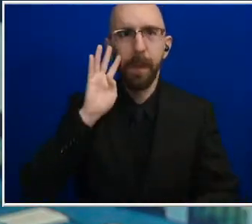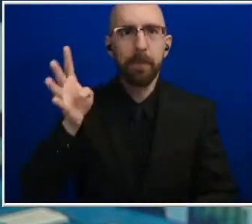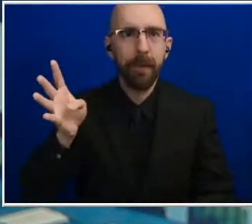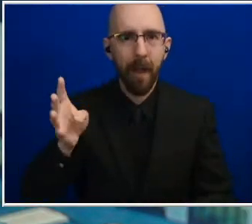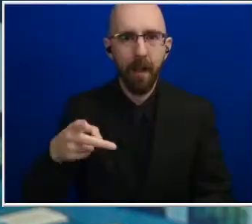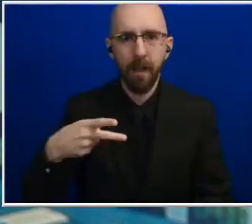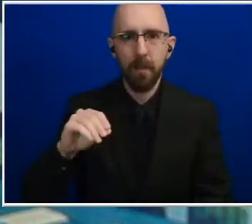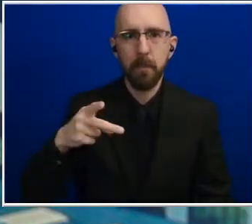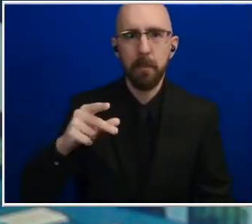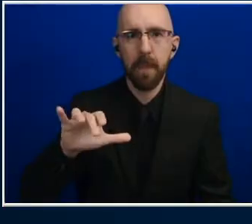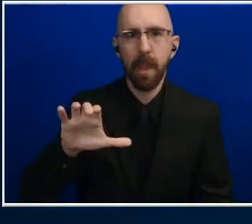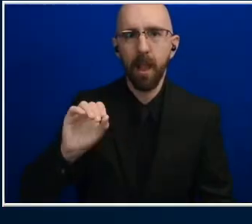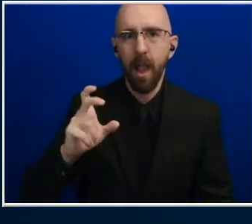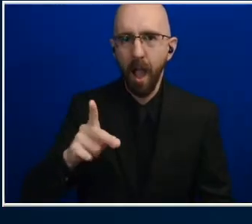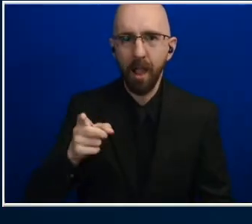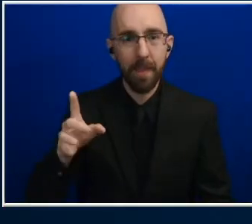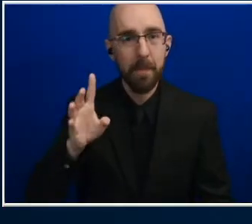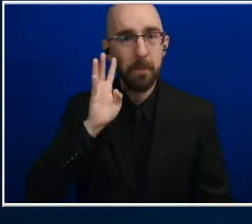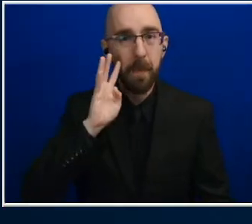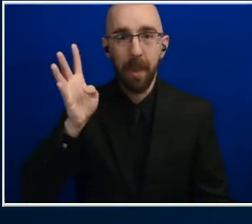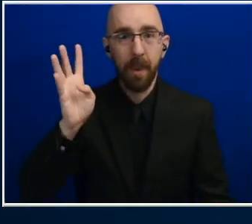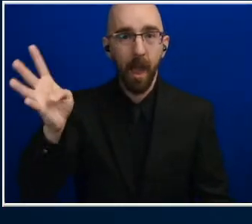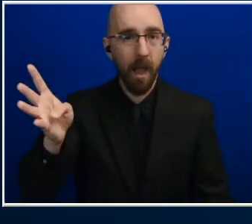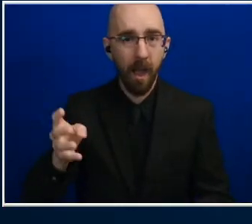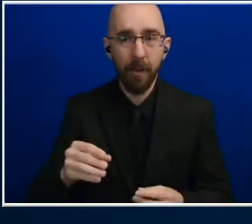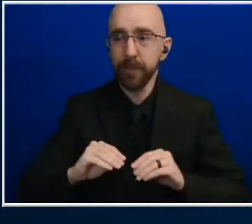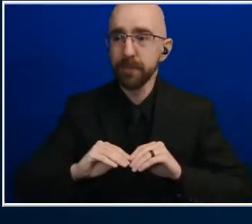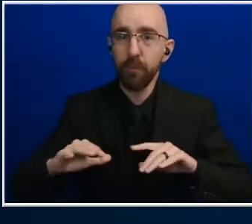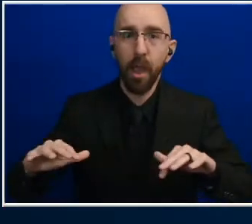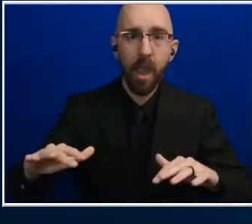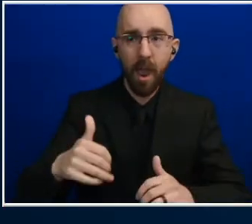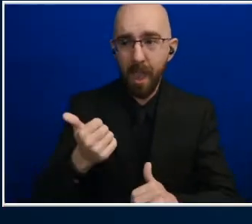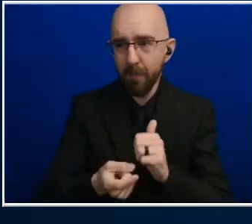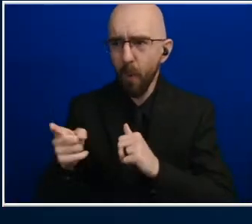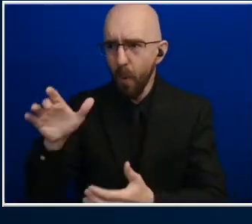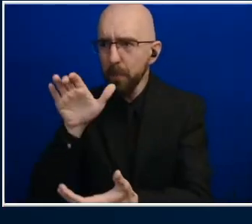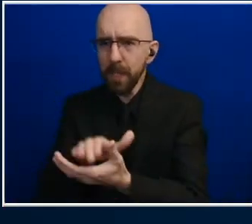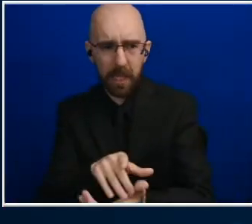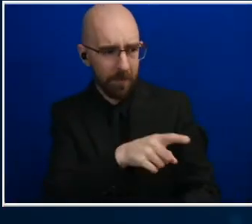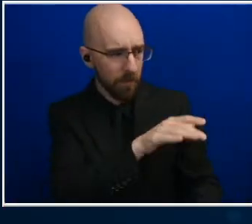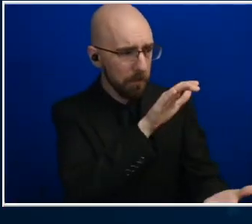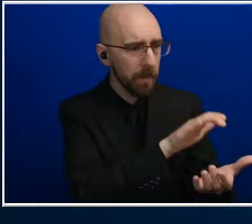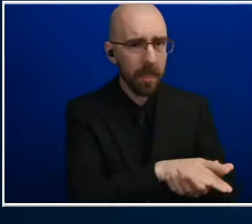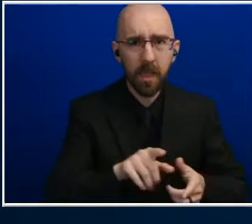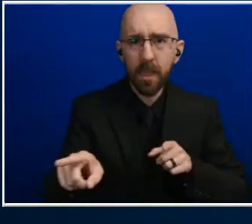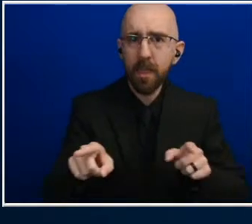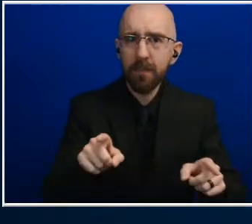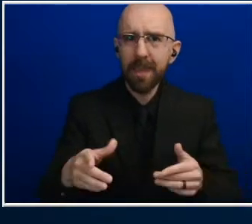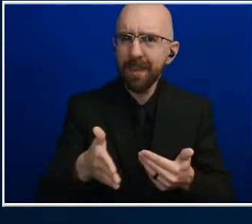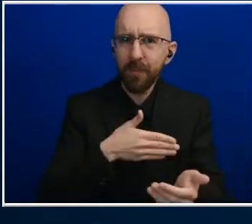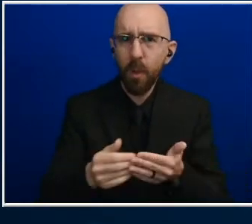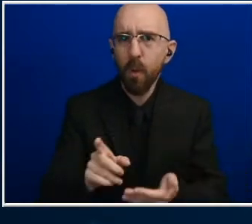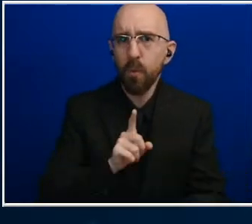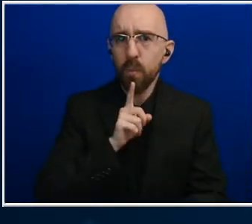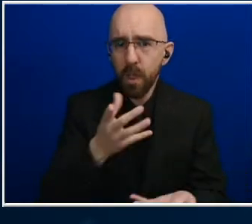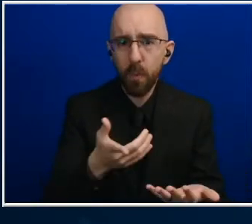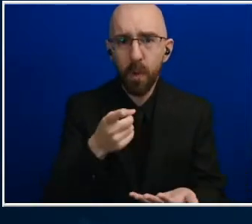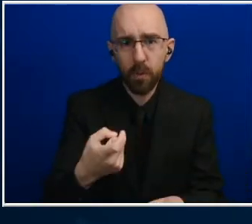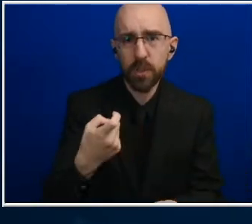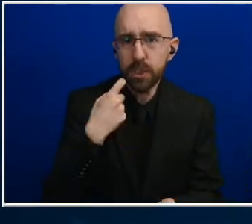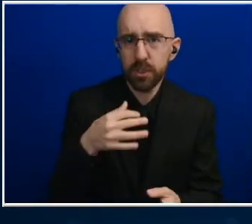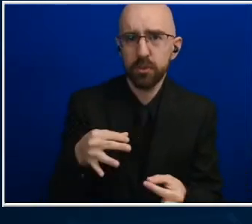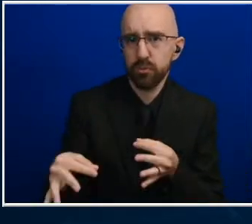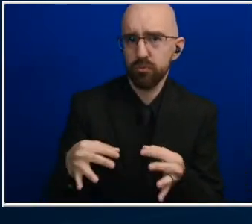the poppycock up, and they want everybody else to believe in the poppycock, even though the reality is what you have just described.